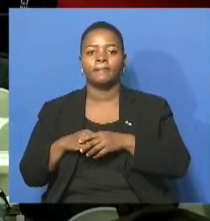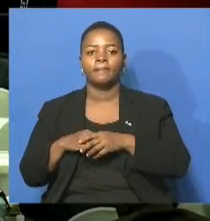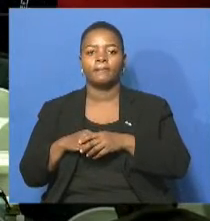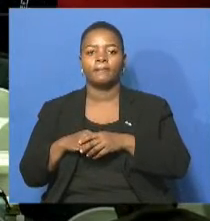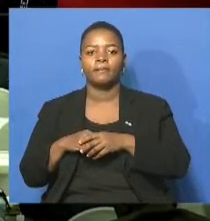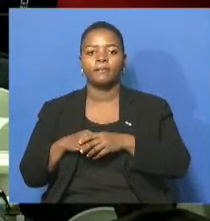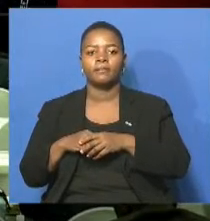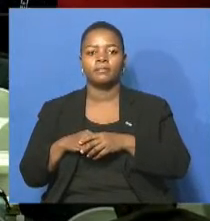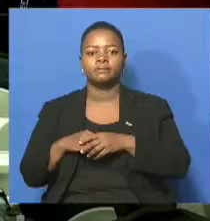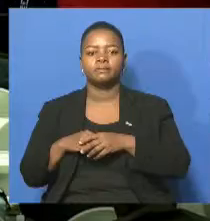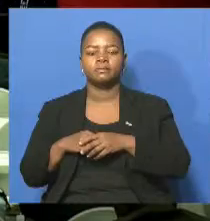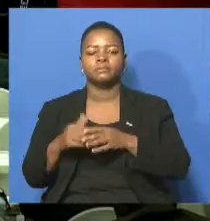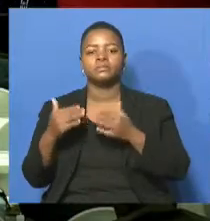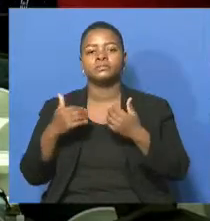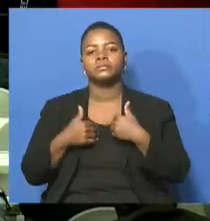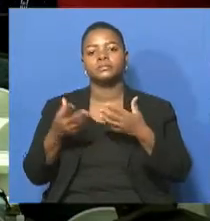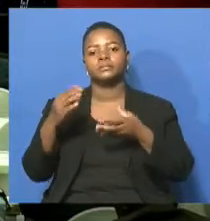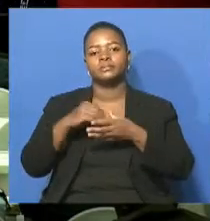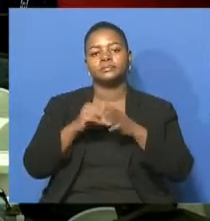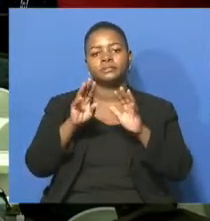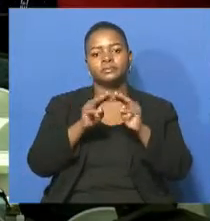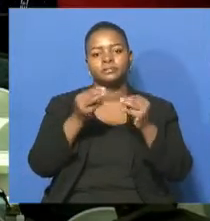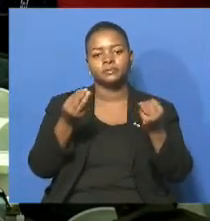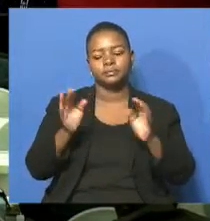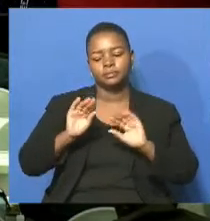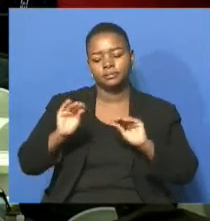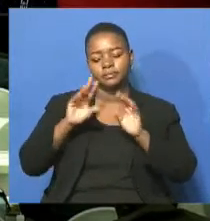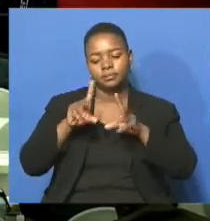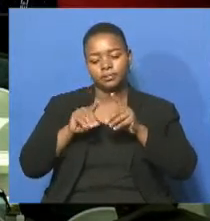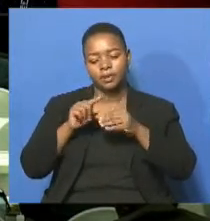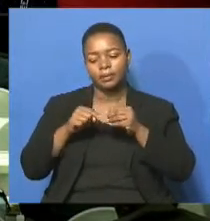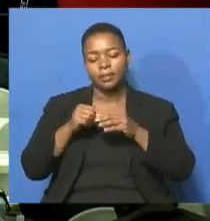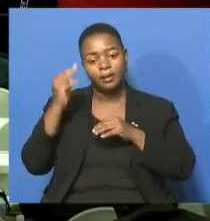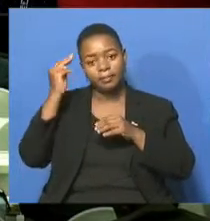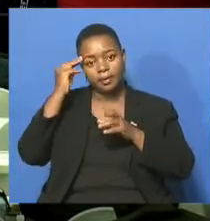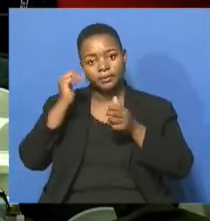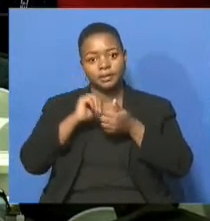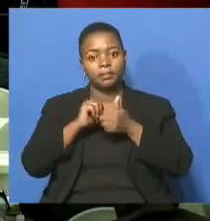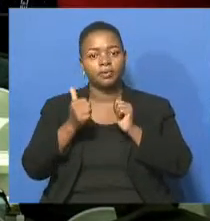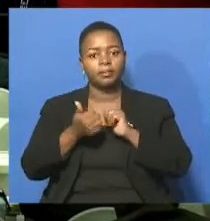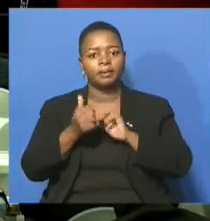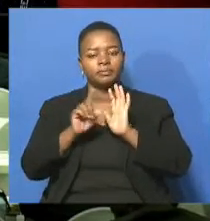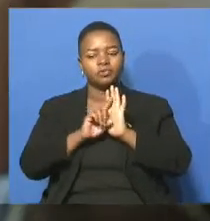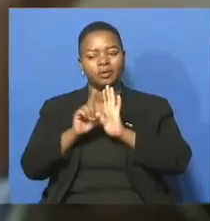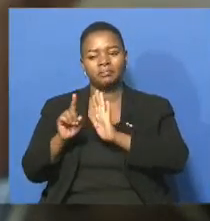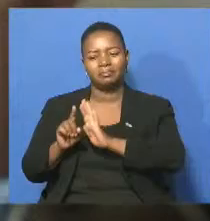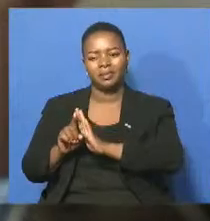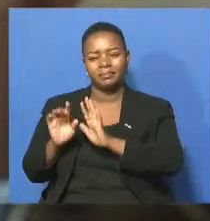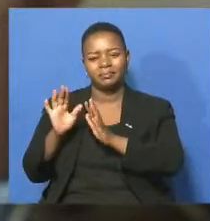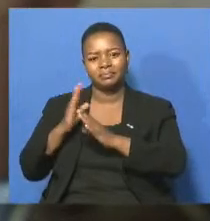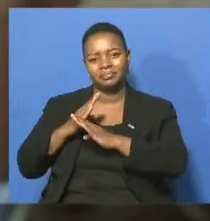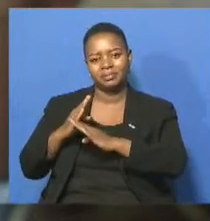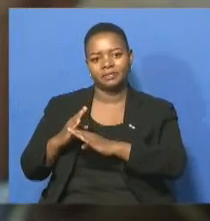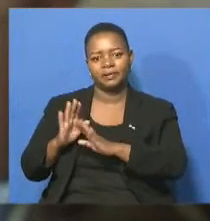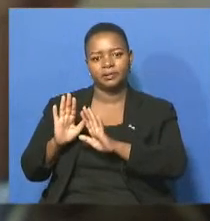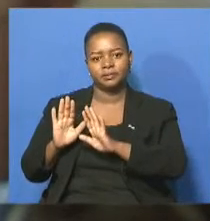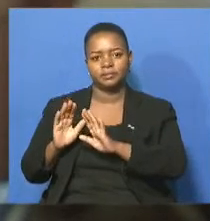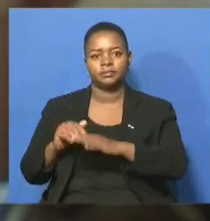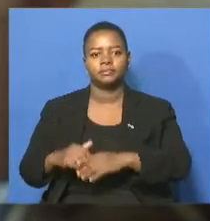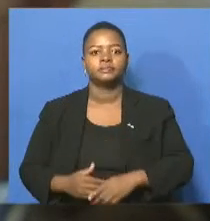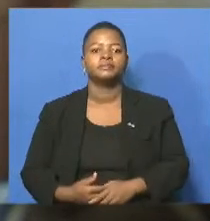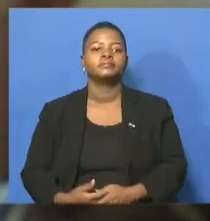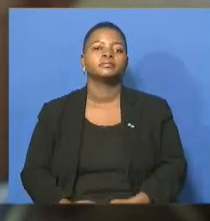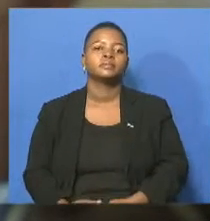and educate people about mental illness to avoid the stigma that people have towards those with